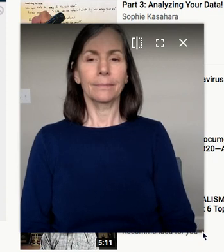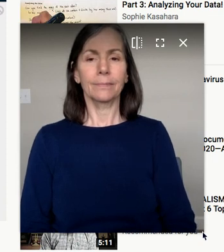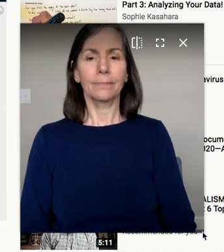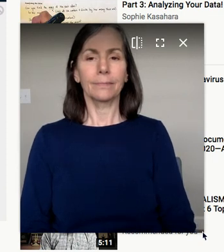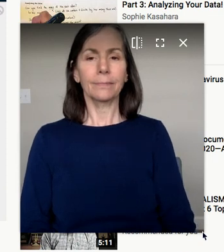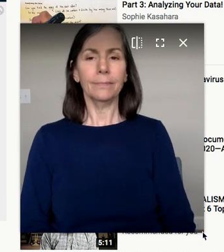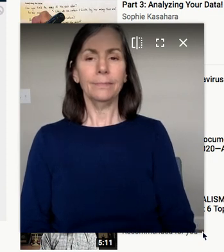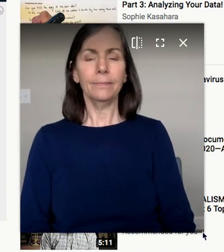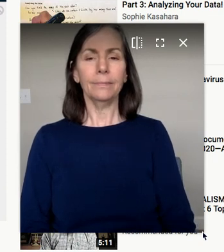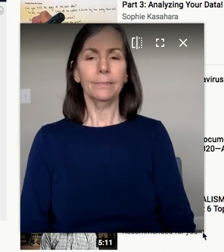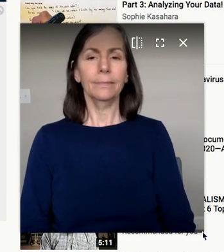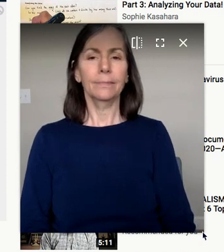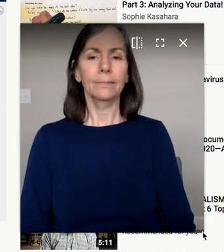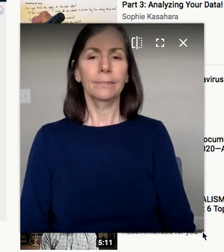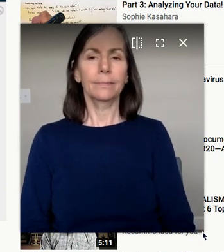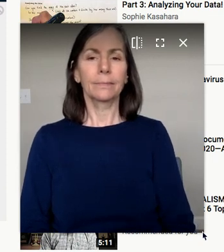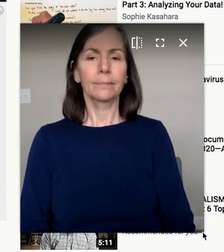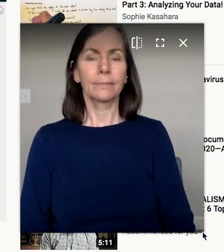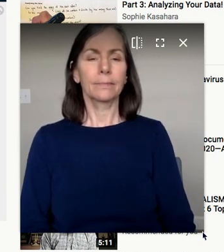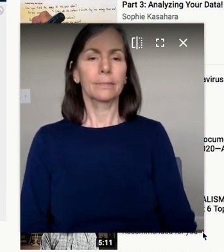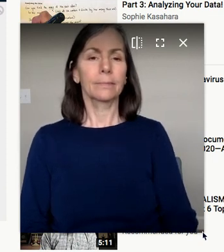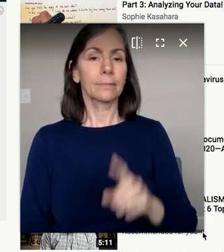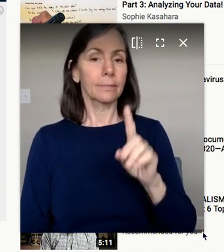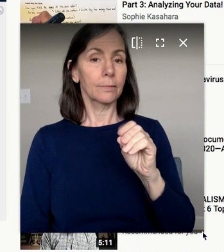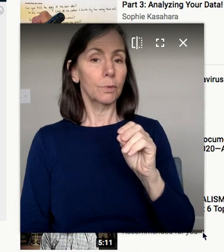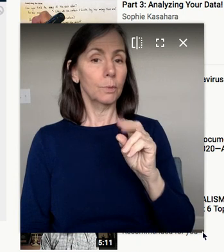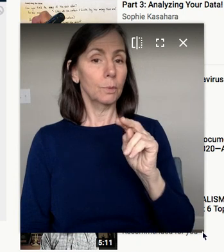You should have already done the do now.